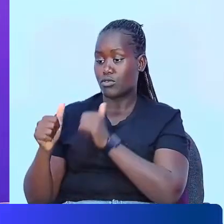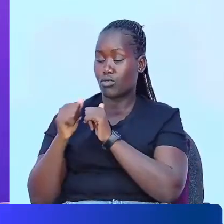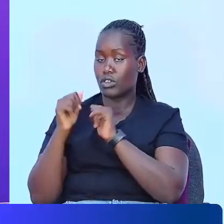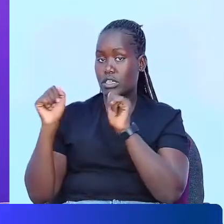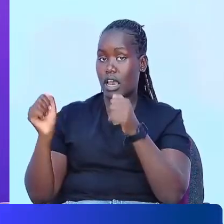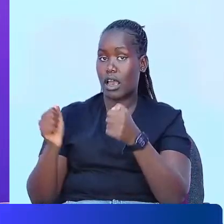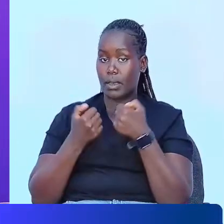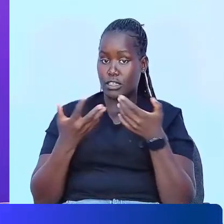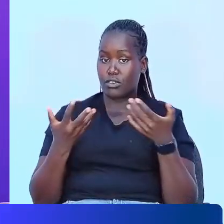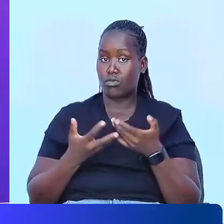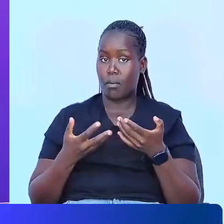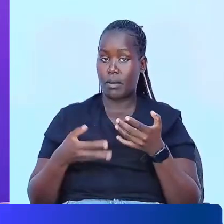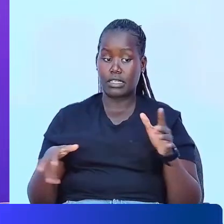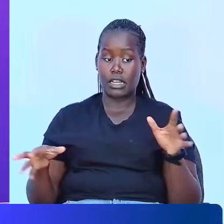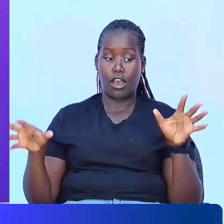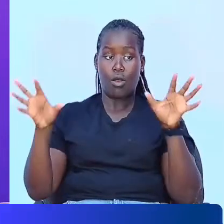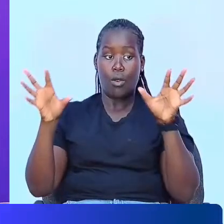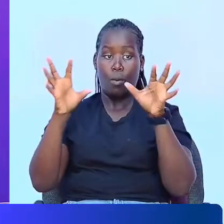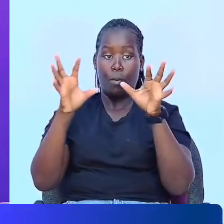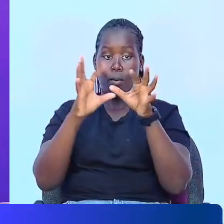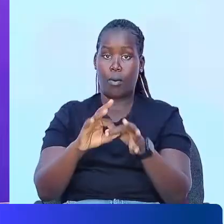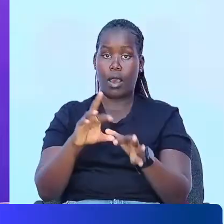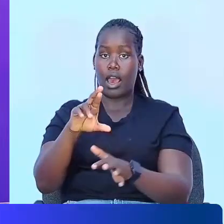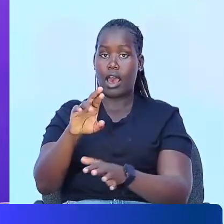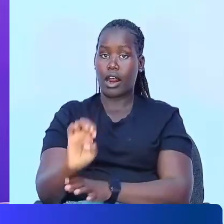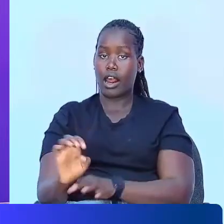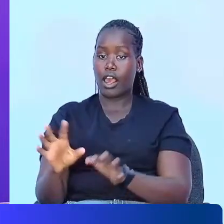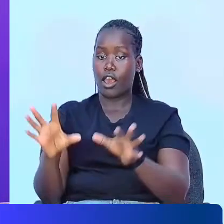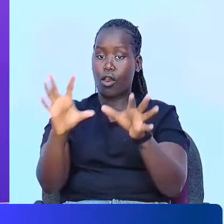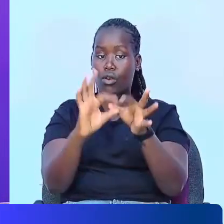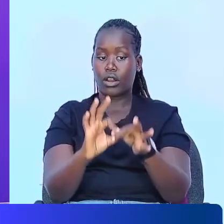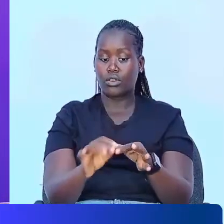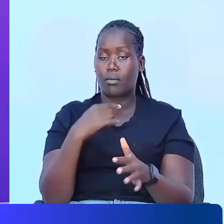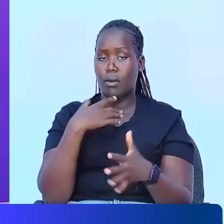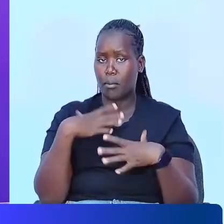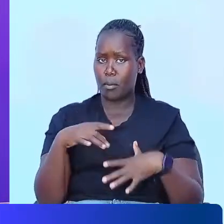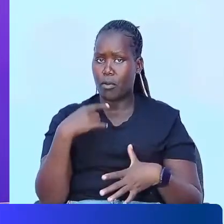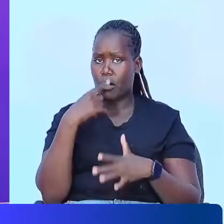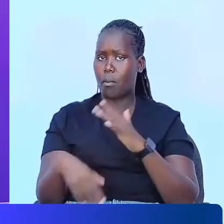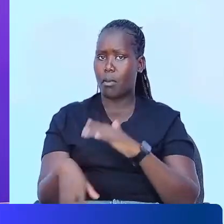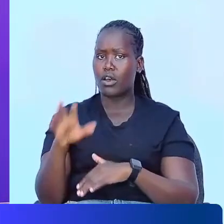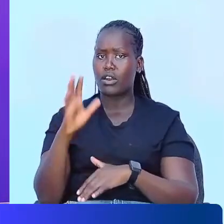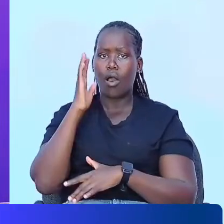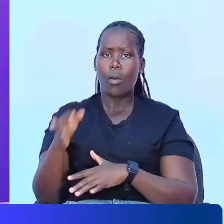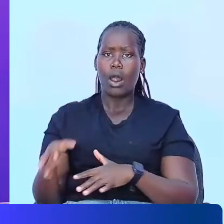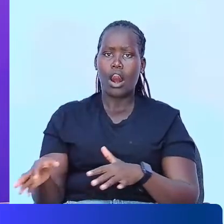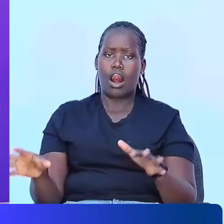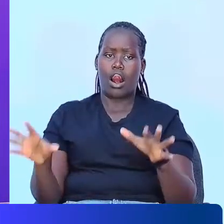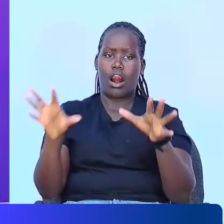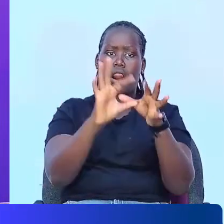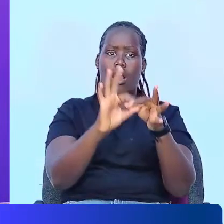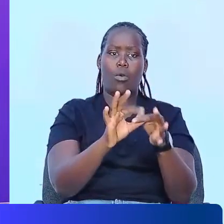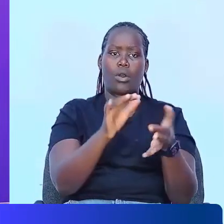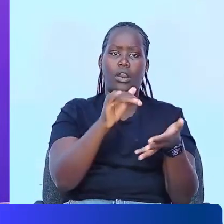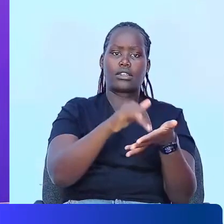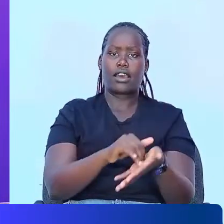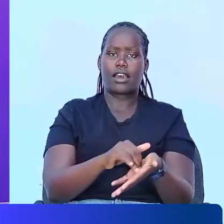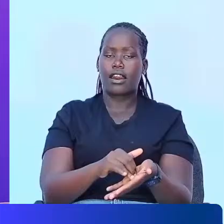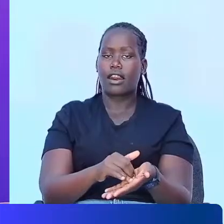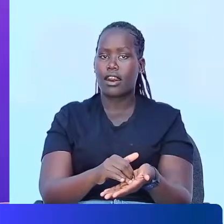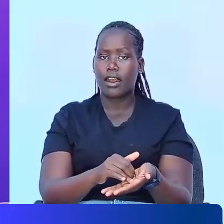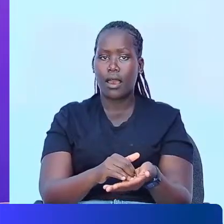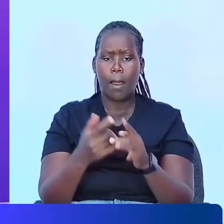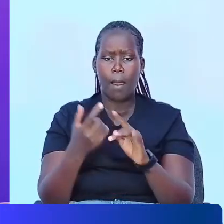place of reconnection. People who are telling you, I'll go and reconnect you. But you have come from home all the